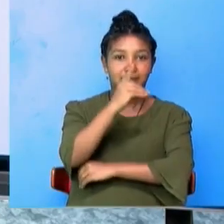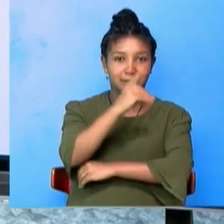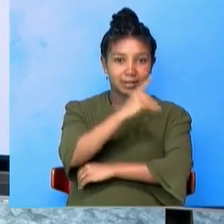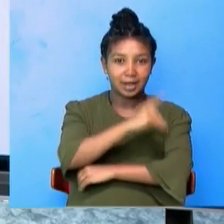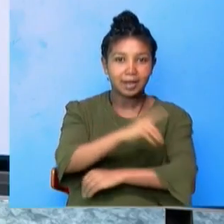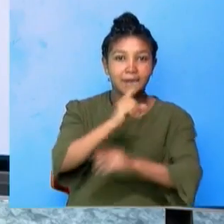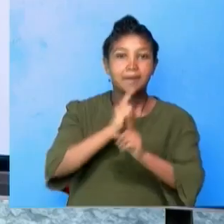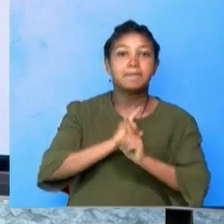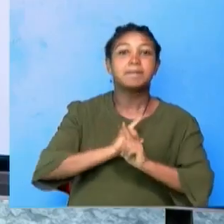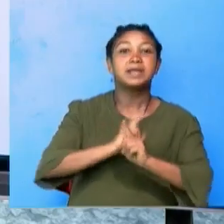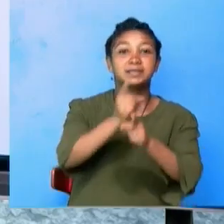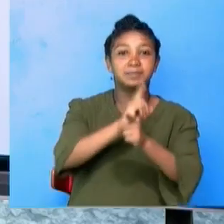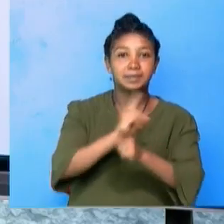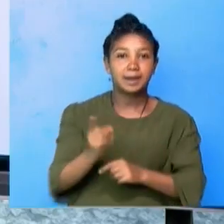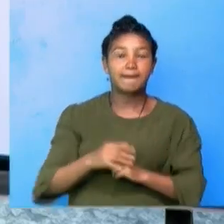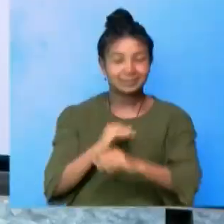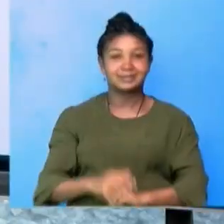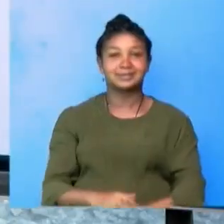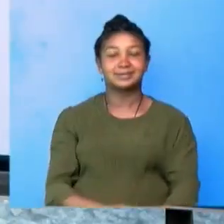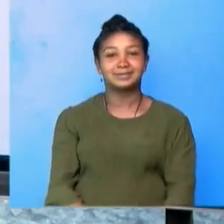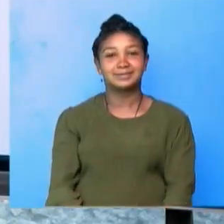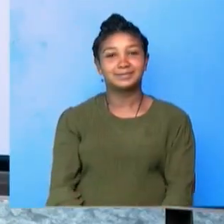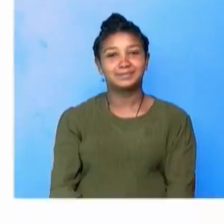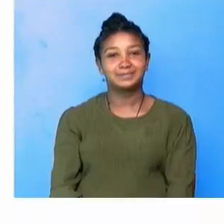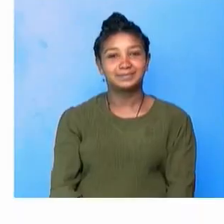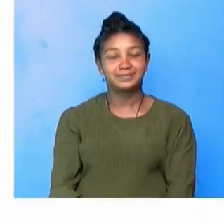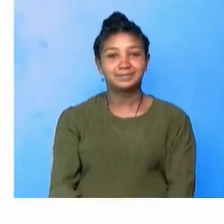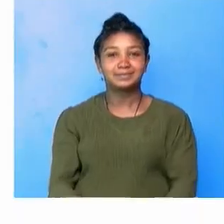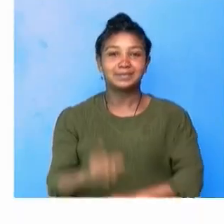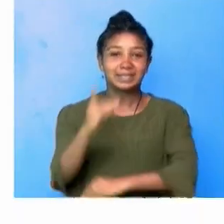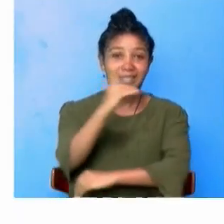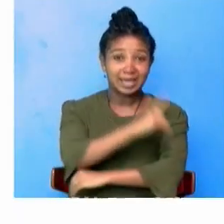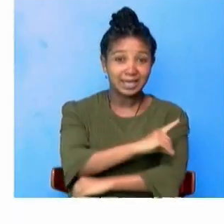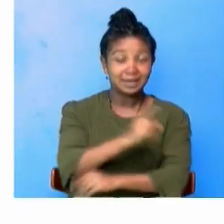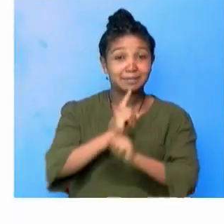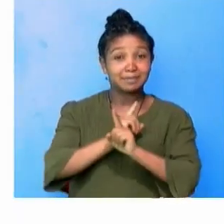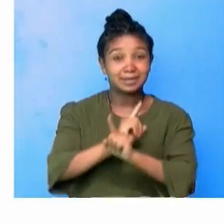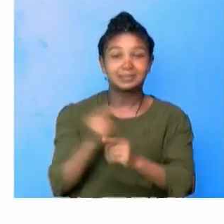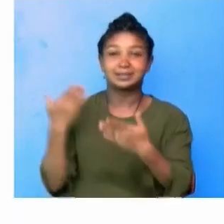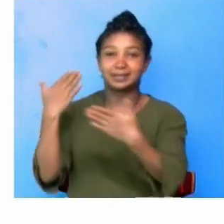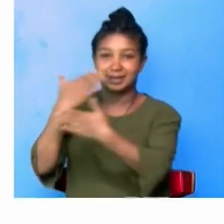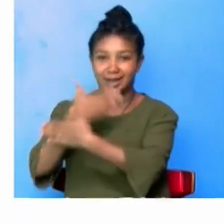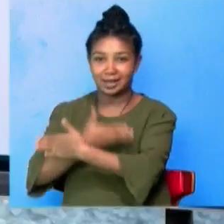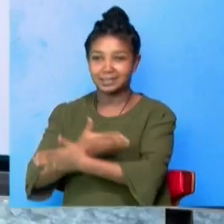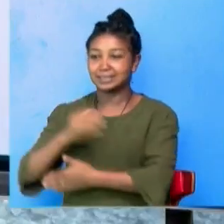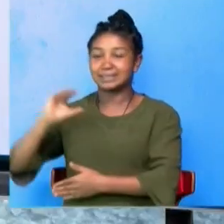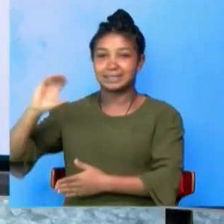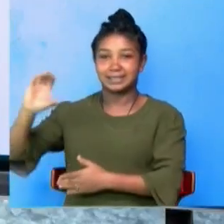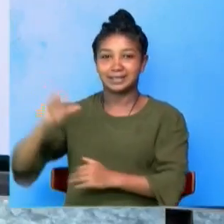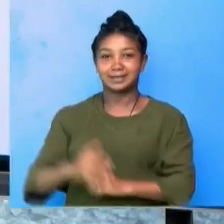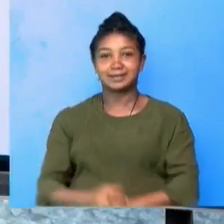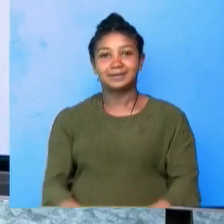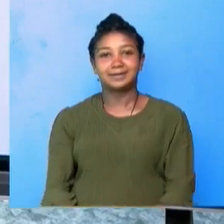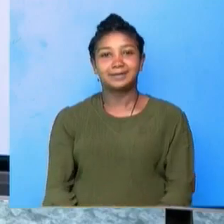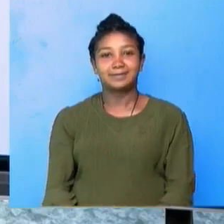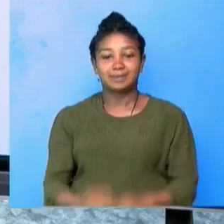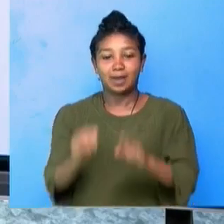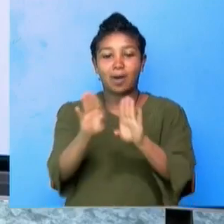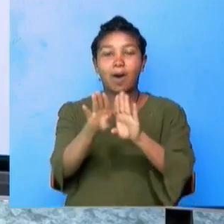Night. Day, night. The opposite of day is night. C.